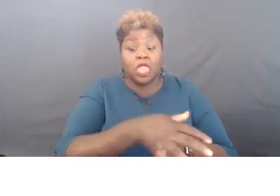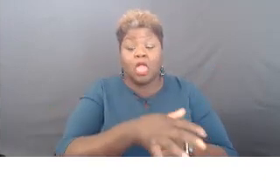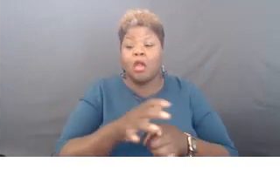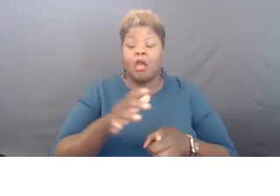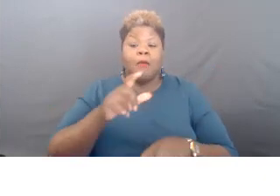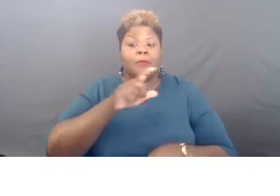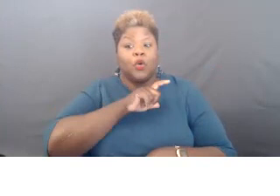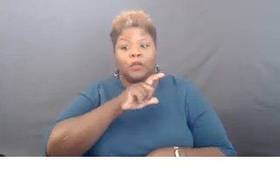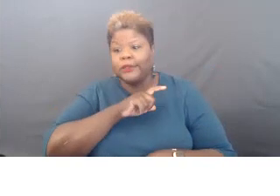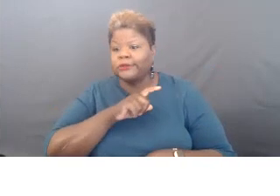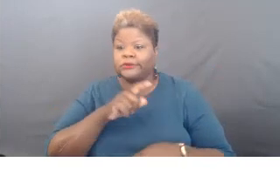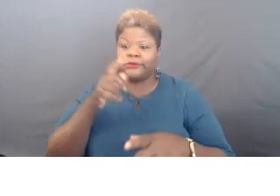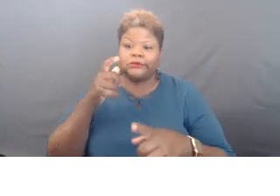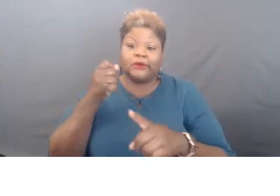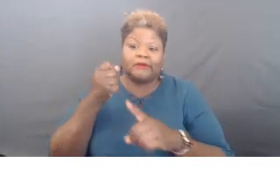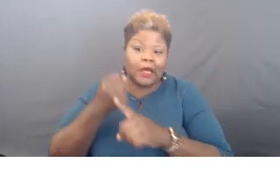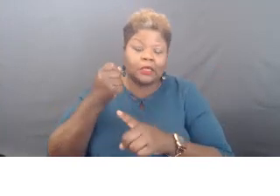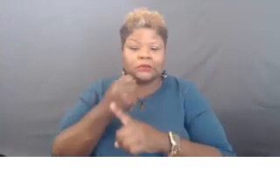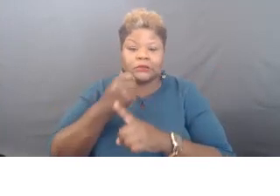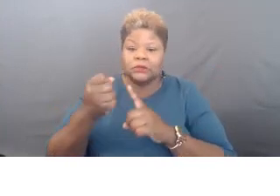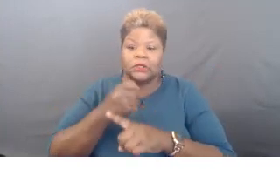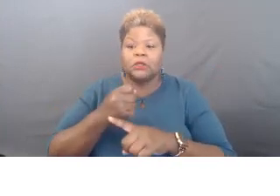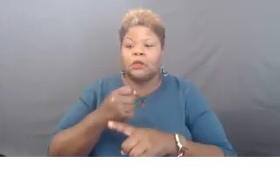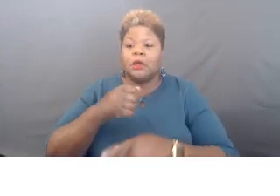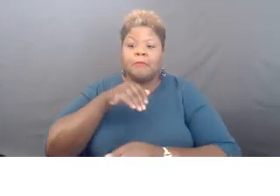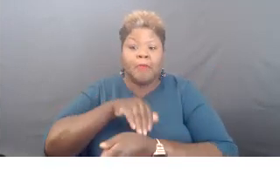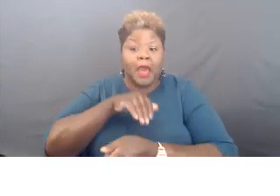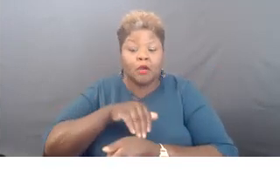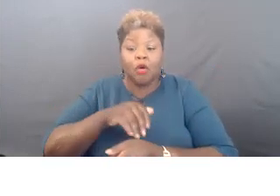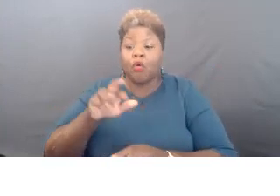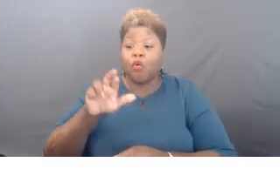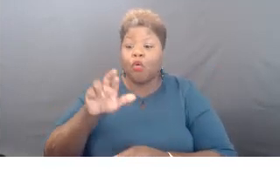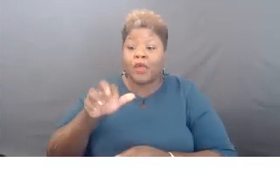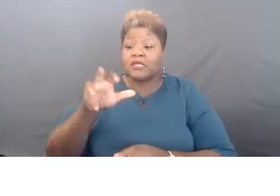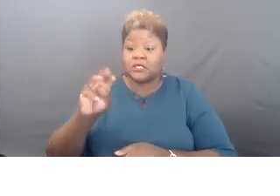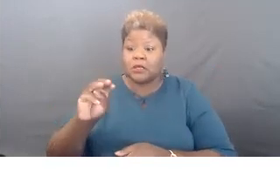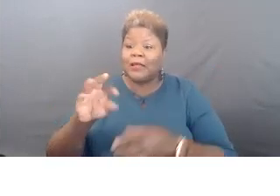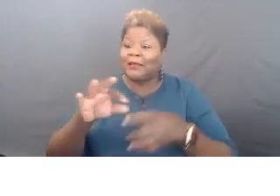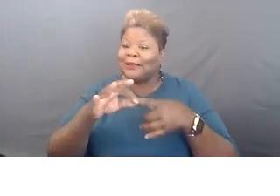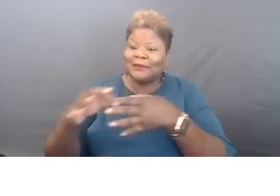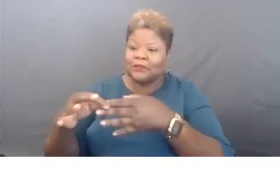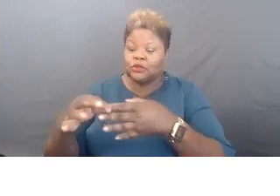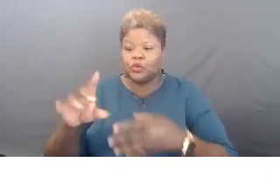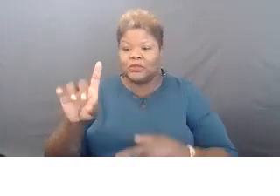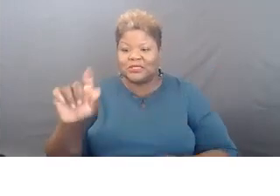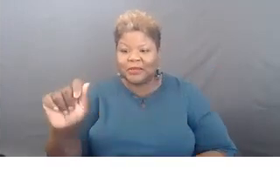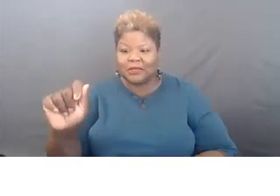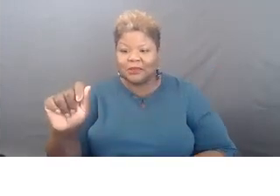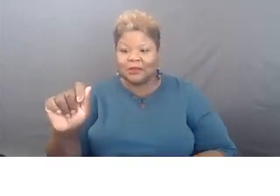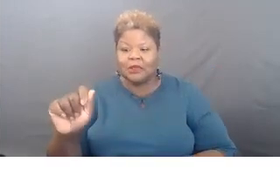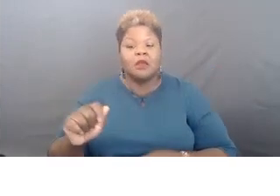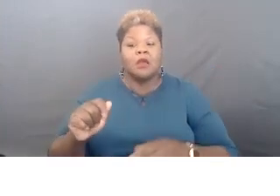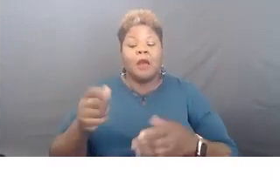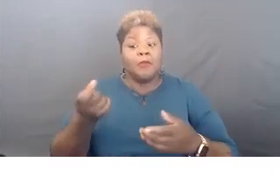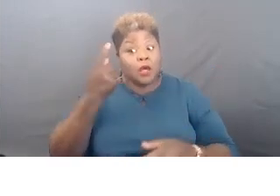violence, systemic and environmental and medical racism all lead to disability. Like I've said before, these